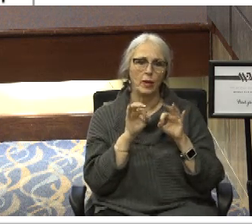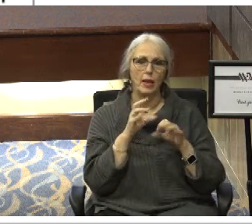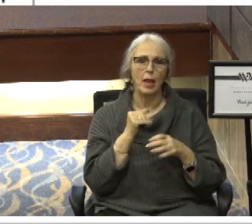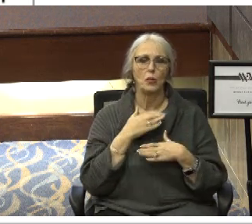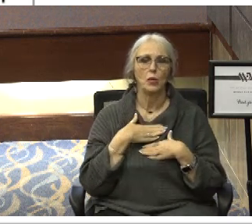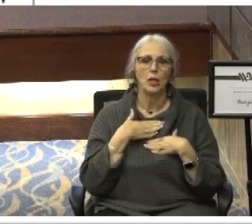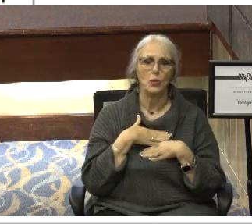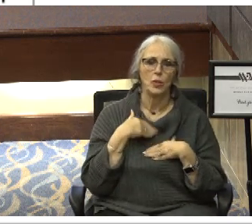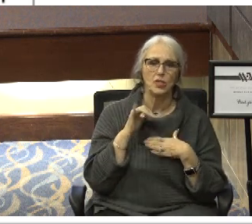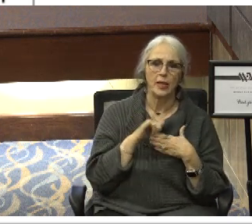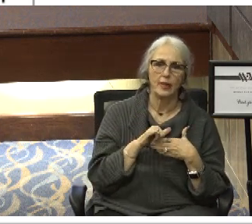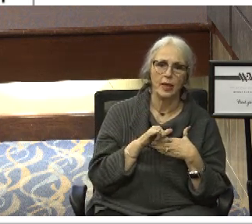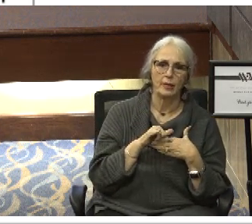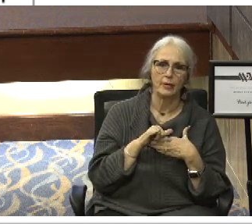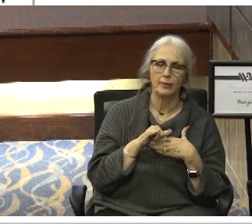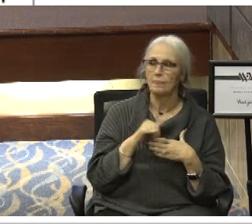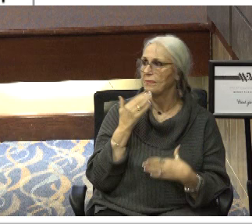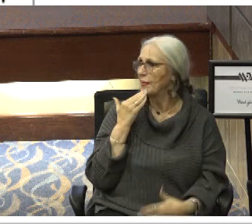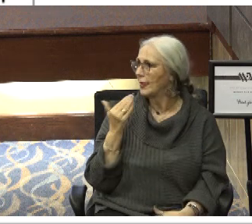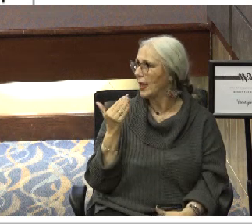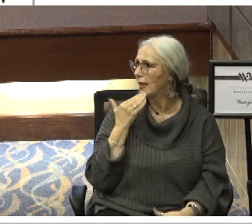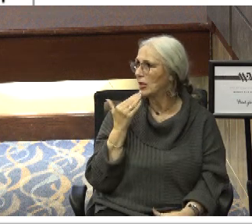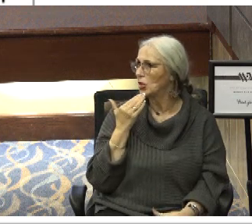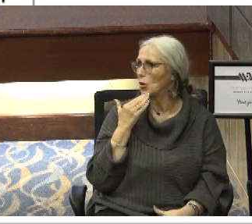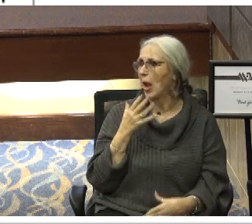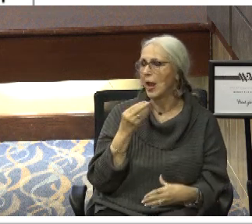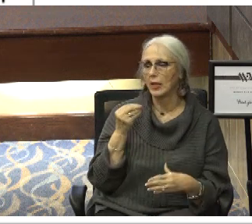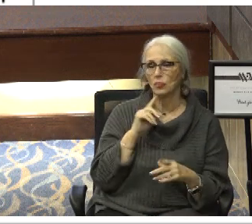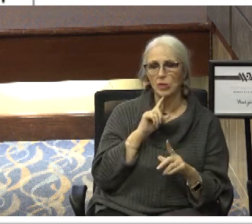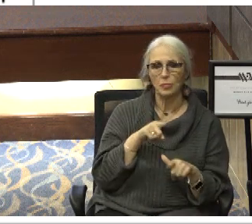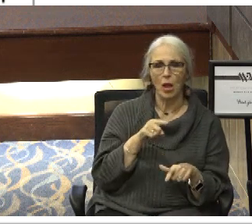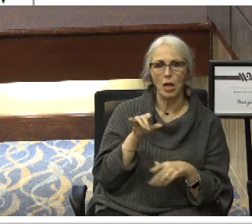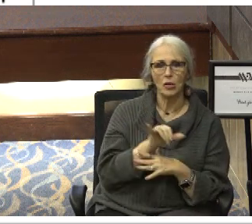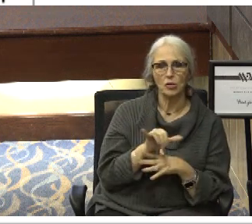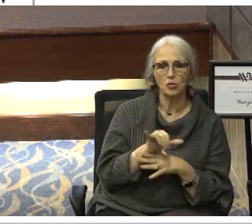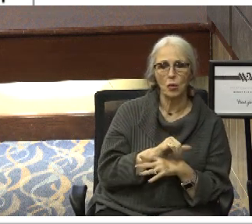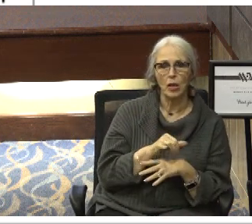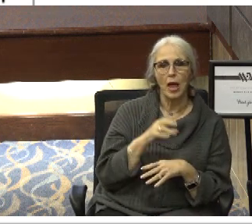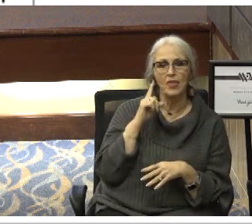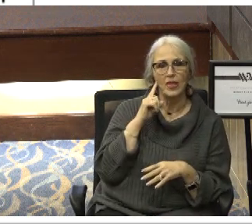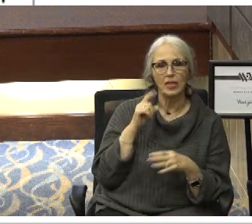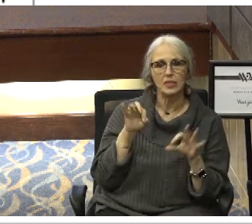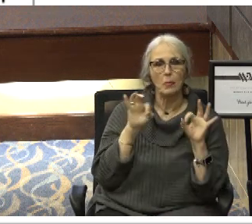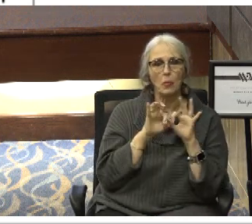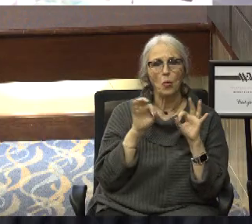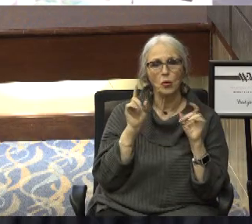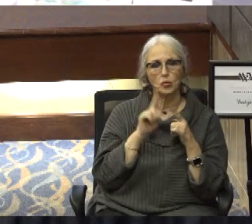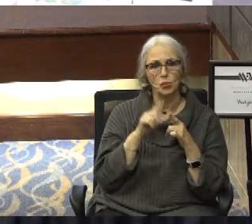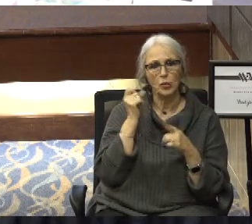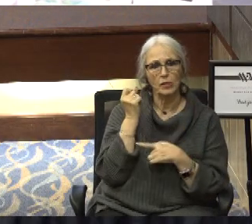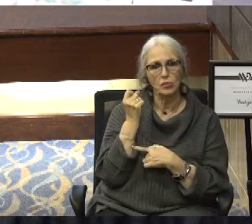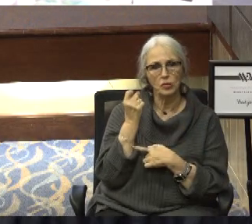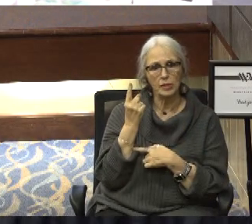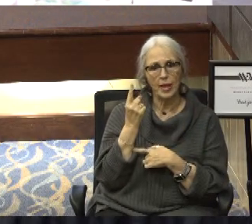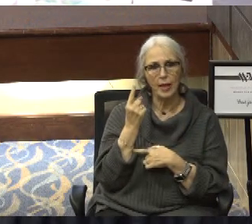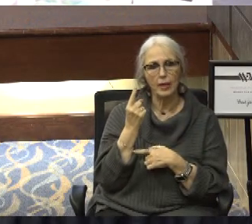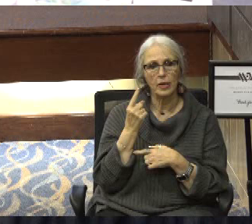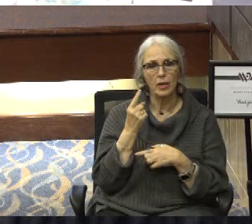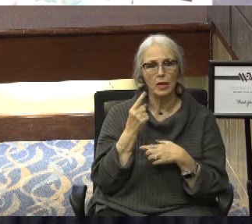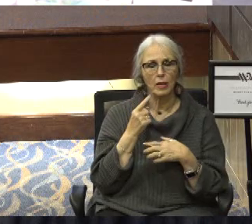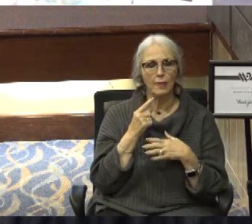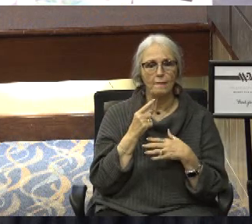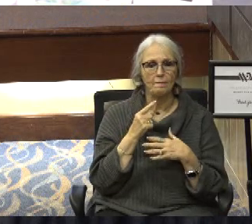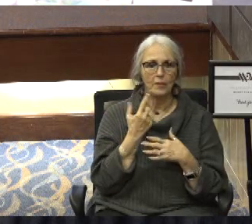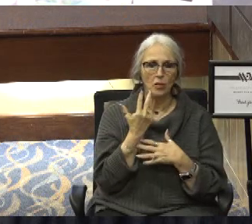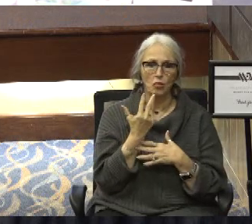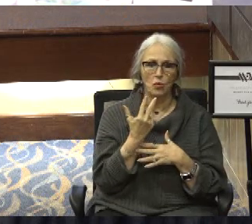of it. Thank you, and may I just respond as well? I think it's important to understand remember to think of those as